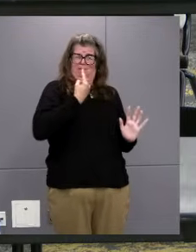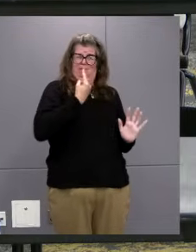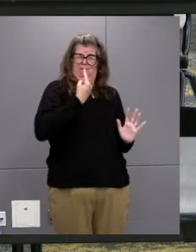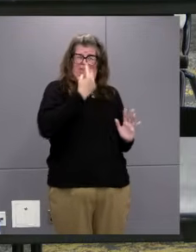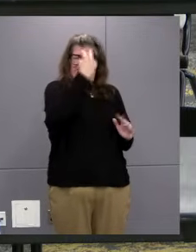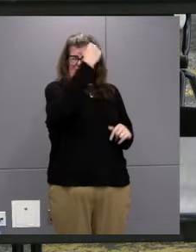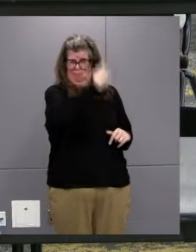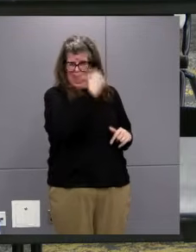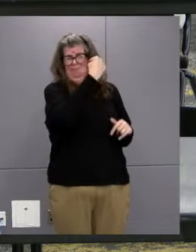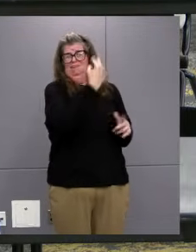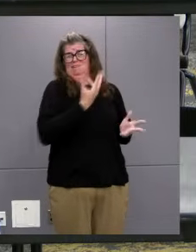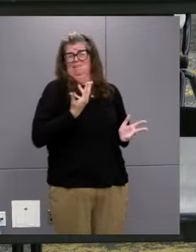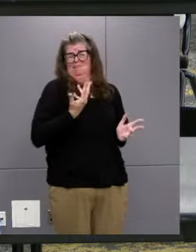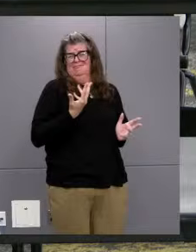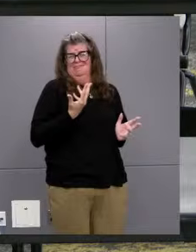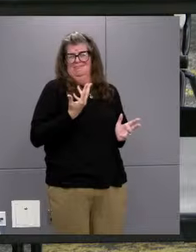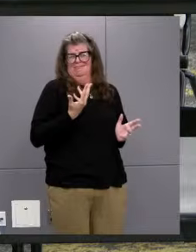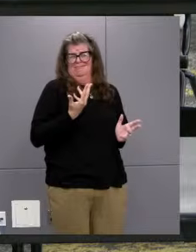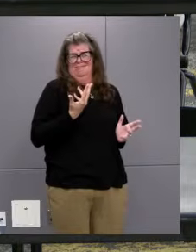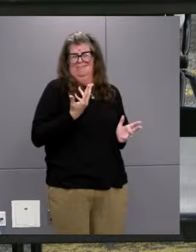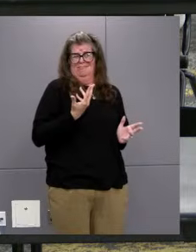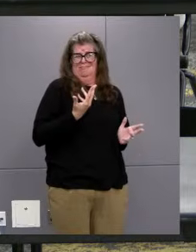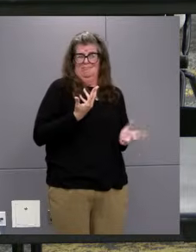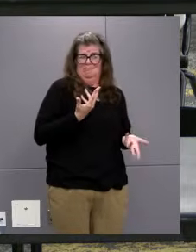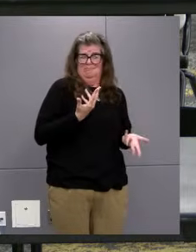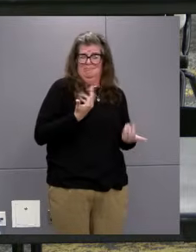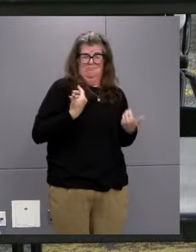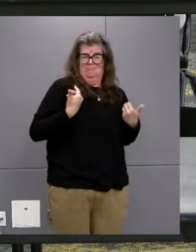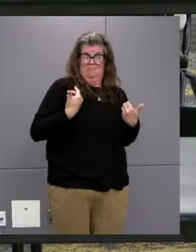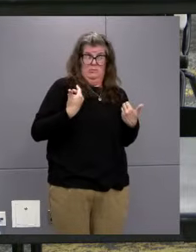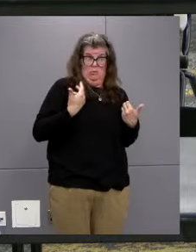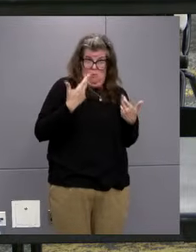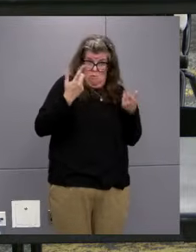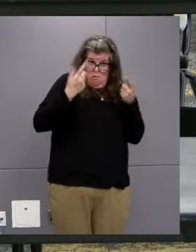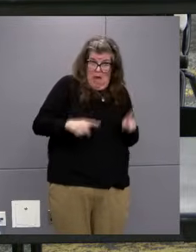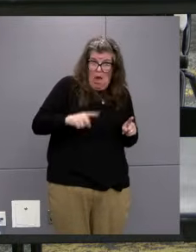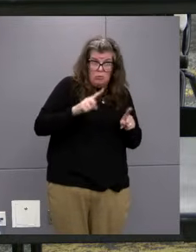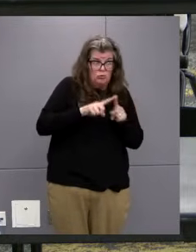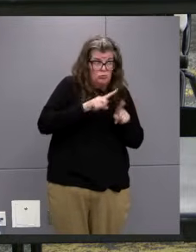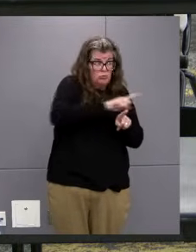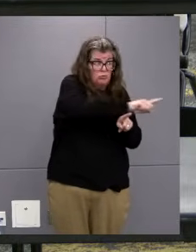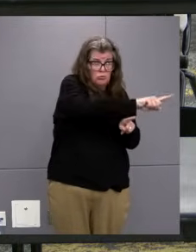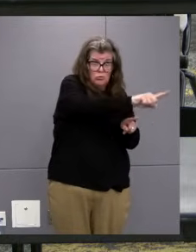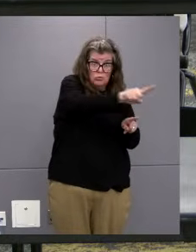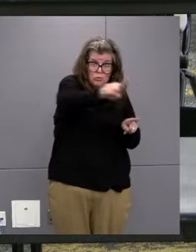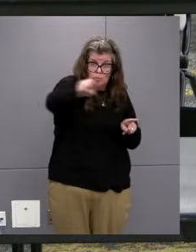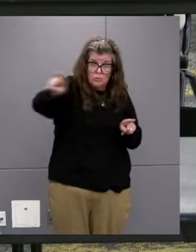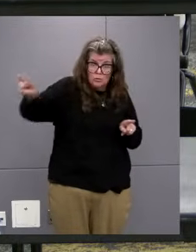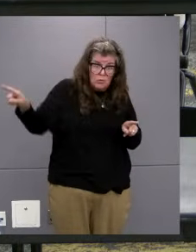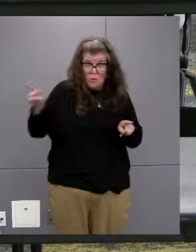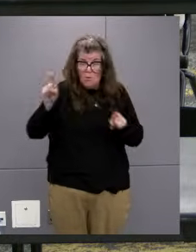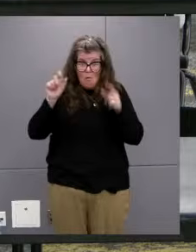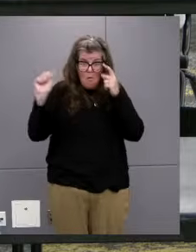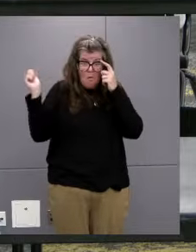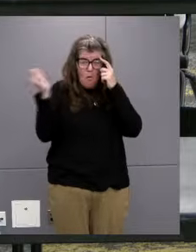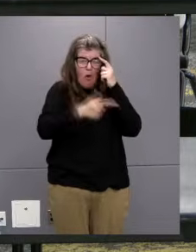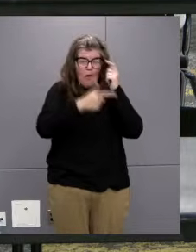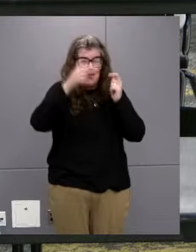diminishes who we are, then we don't want that type of tone being set across the campus either, because we've